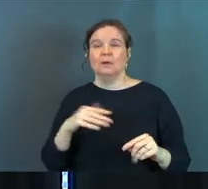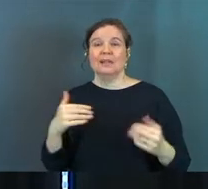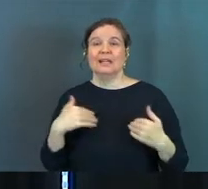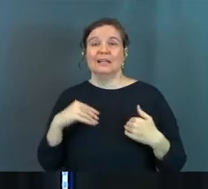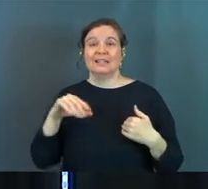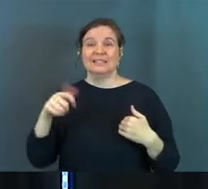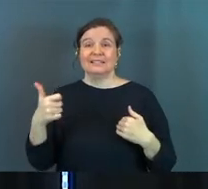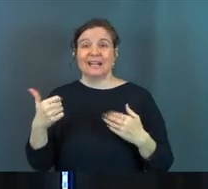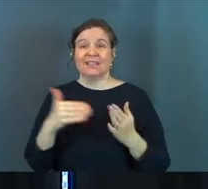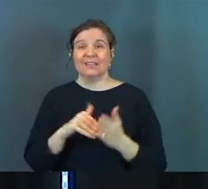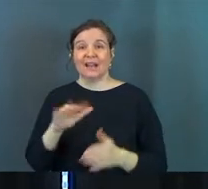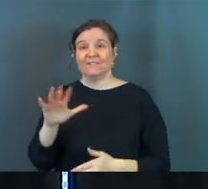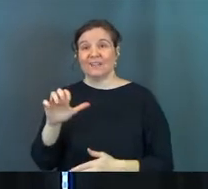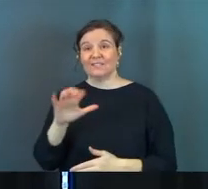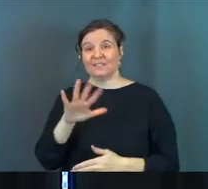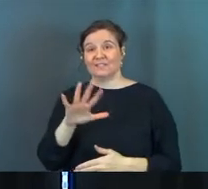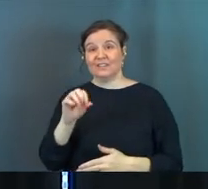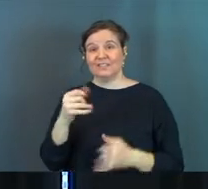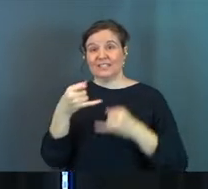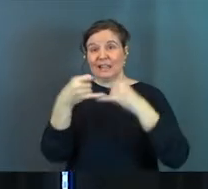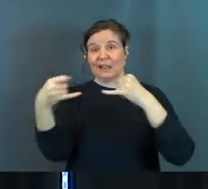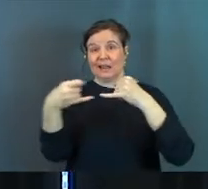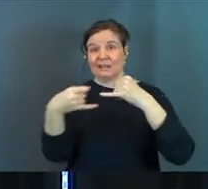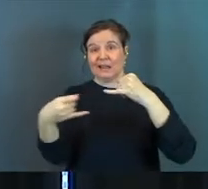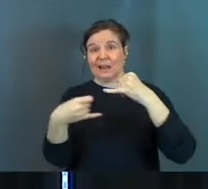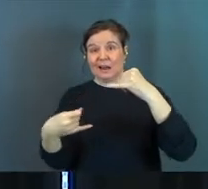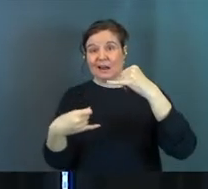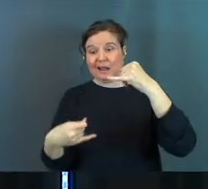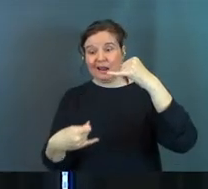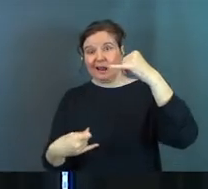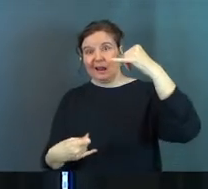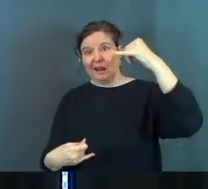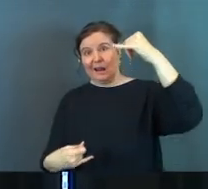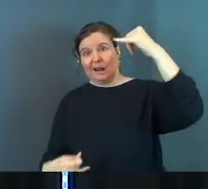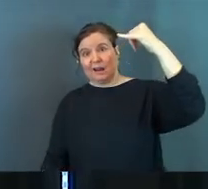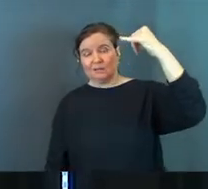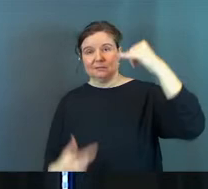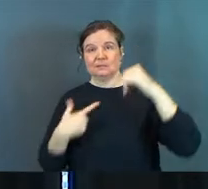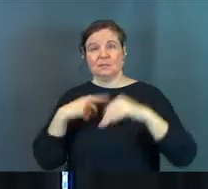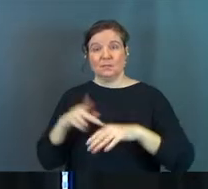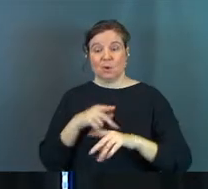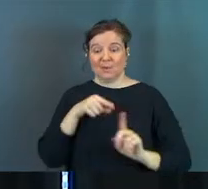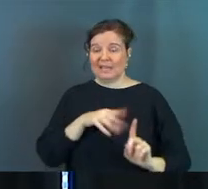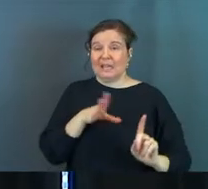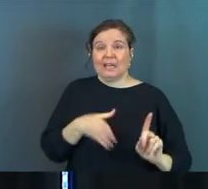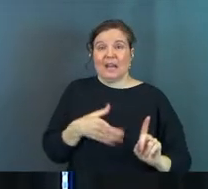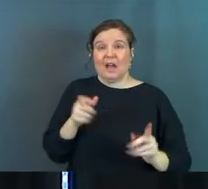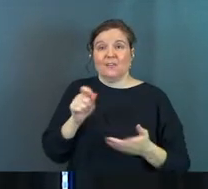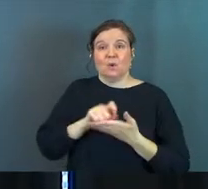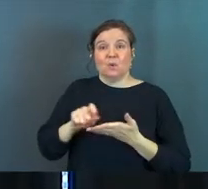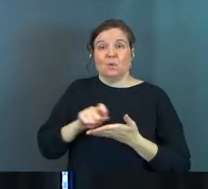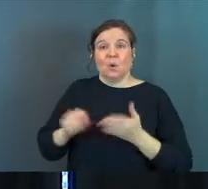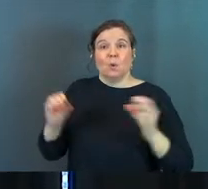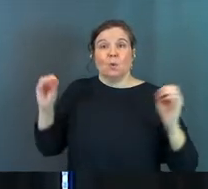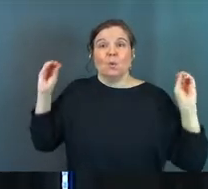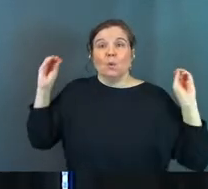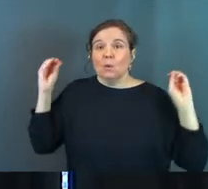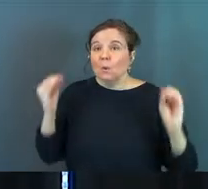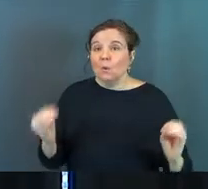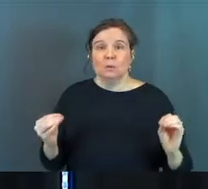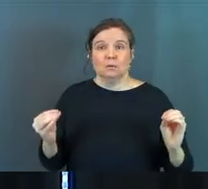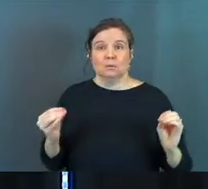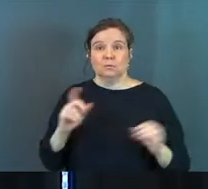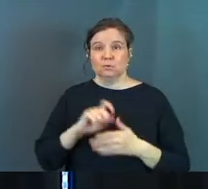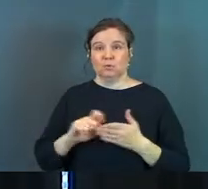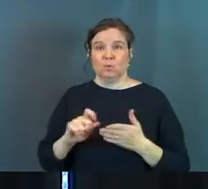has 10,550 lines in this epic classic poem, and he never held a pen in his